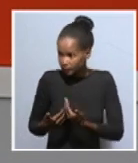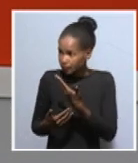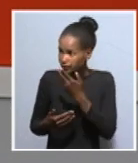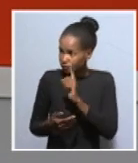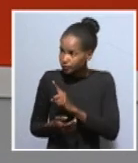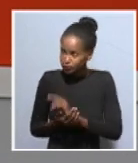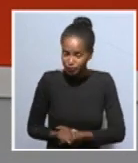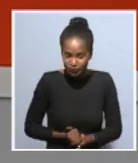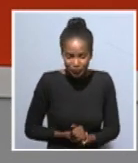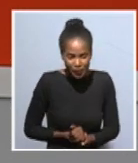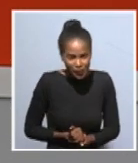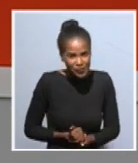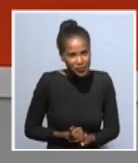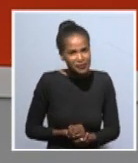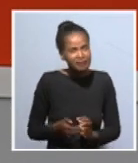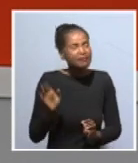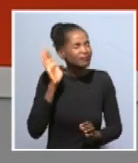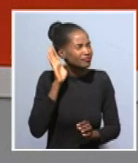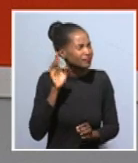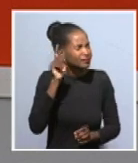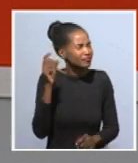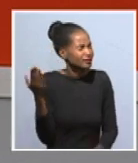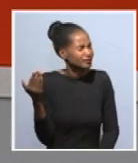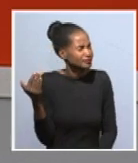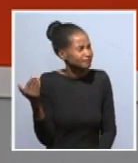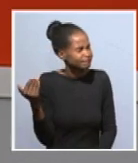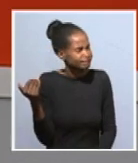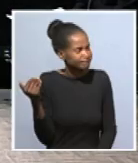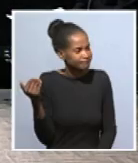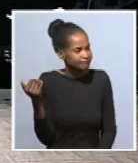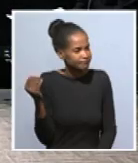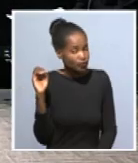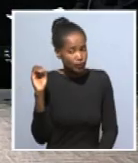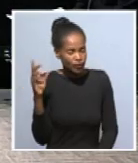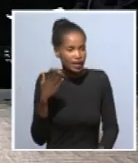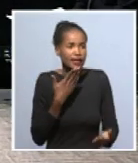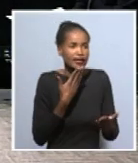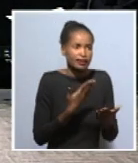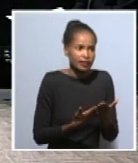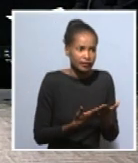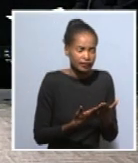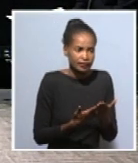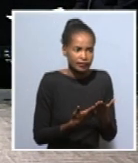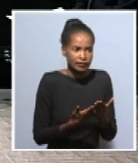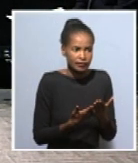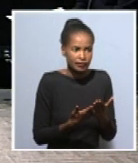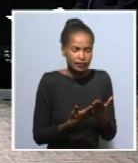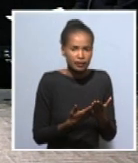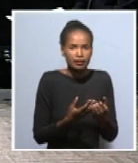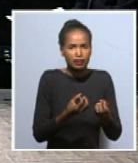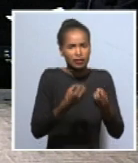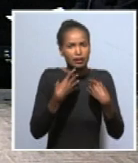Yes. Yes, can I go ahead? Please do. Yeah, no, thank you that you people are trying to enlighten